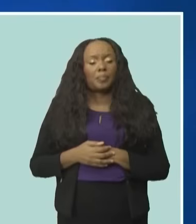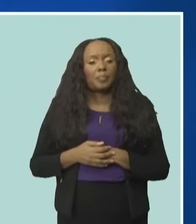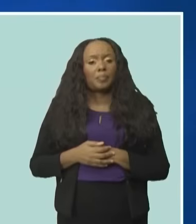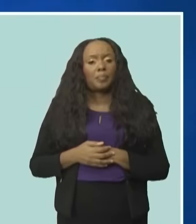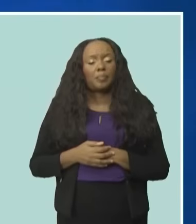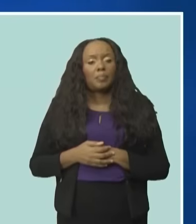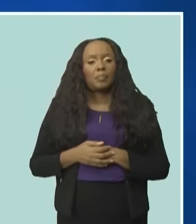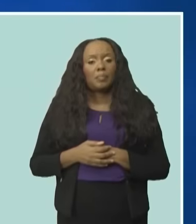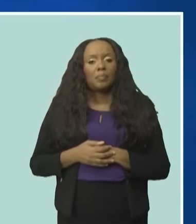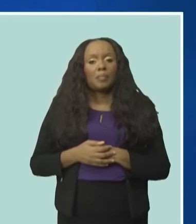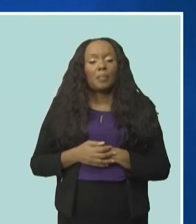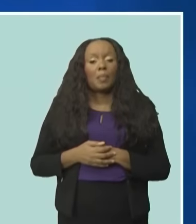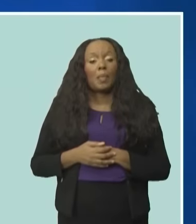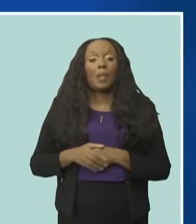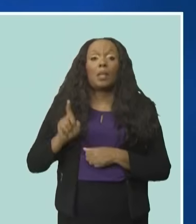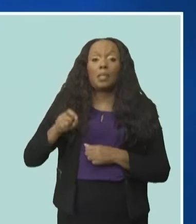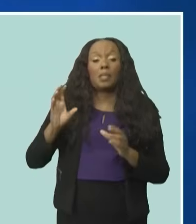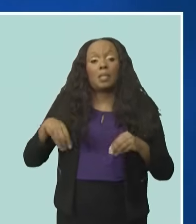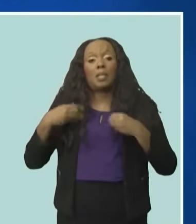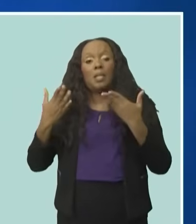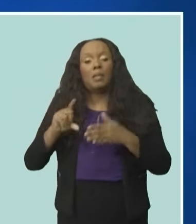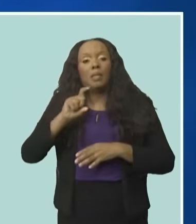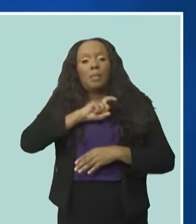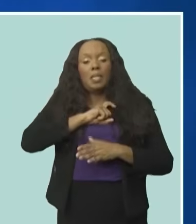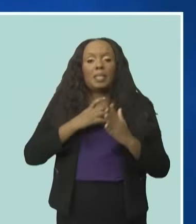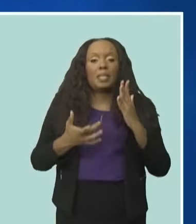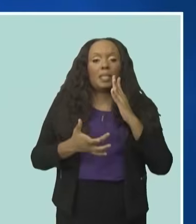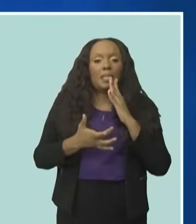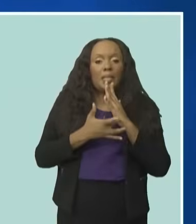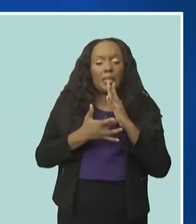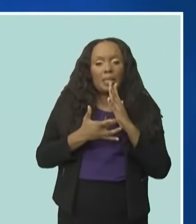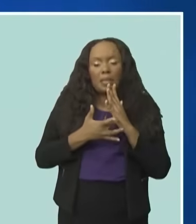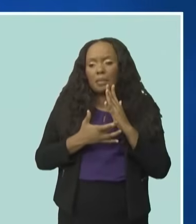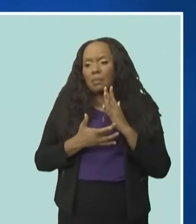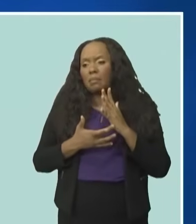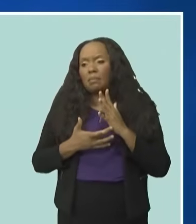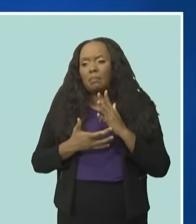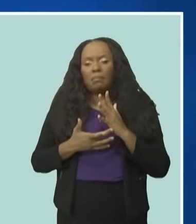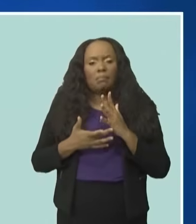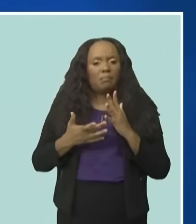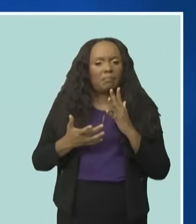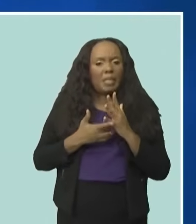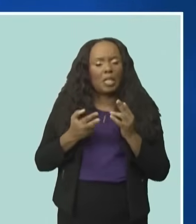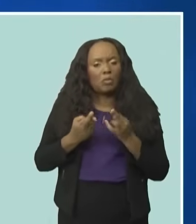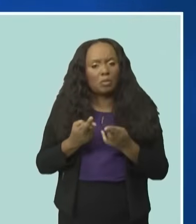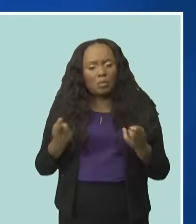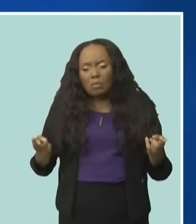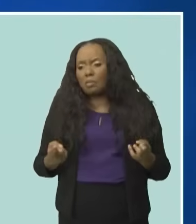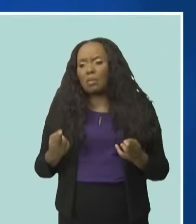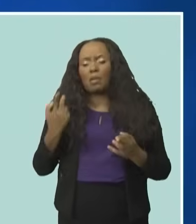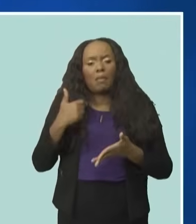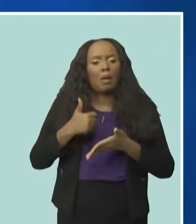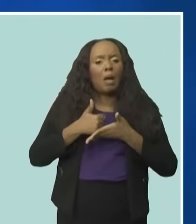giving them the kind of technical tools to empower them to do the work that they must be able to